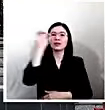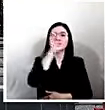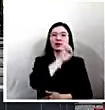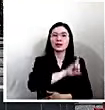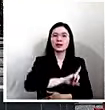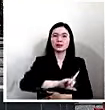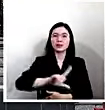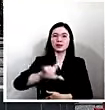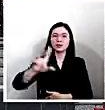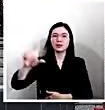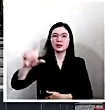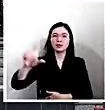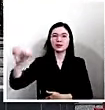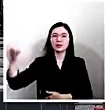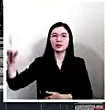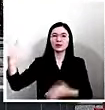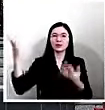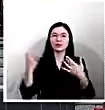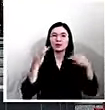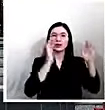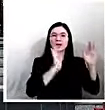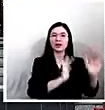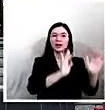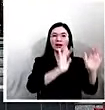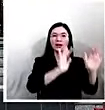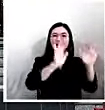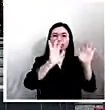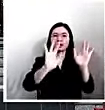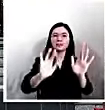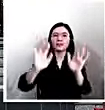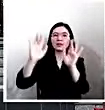mercy. Lord, have